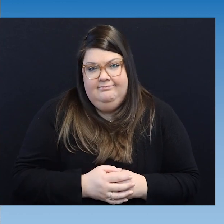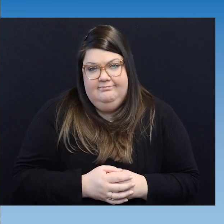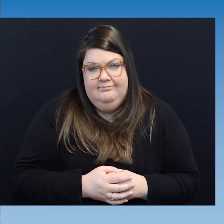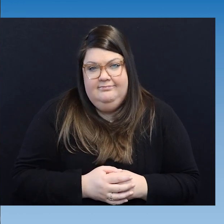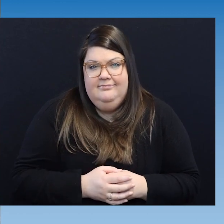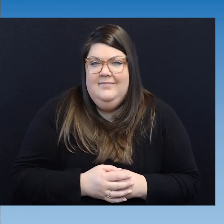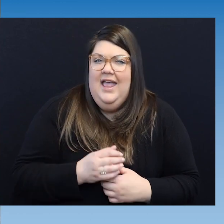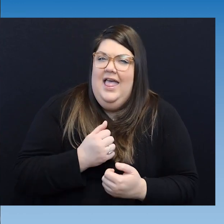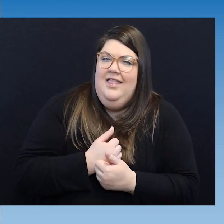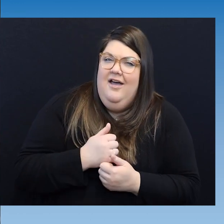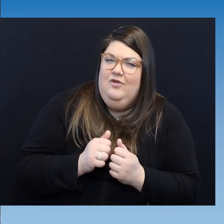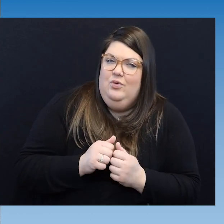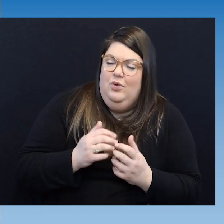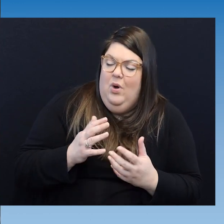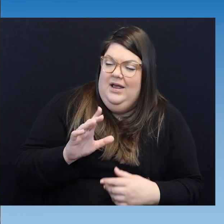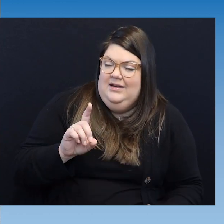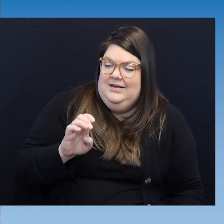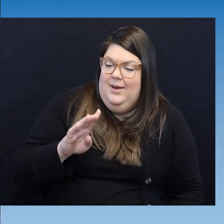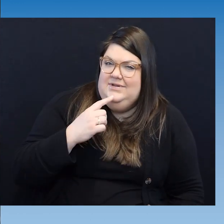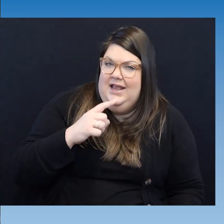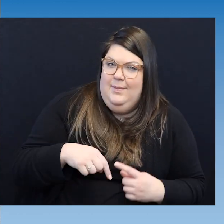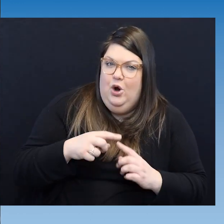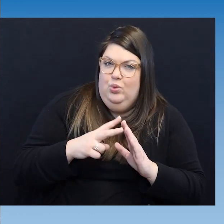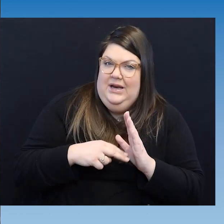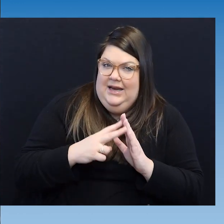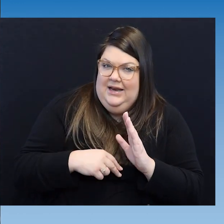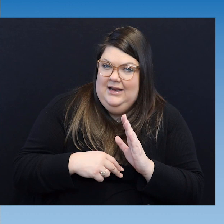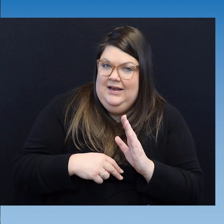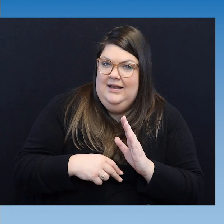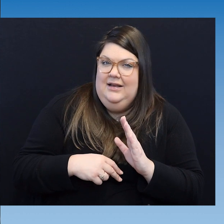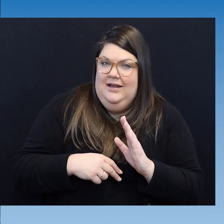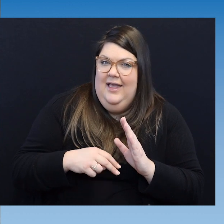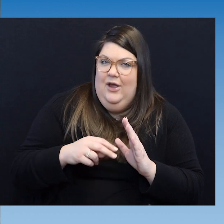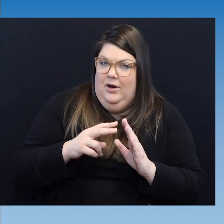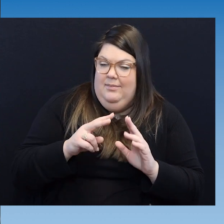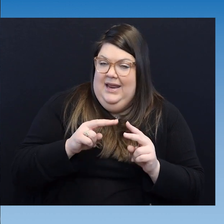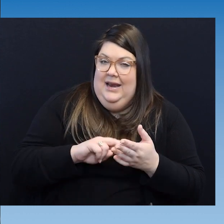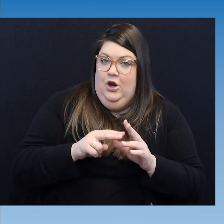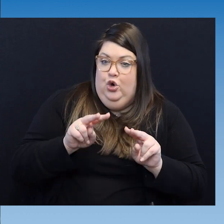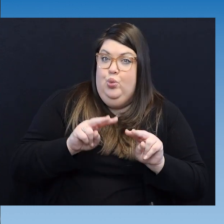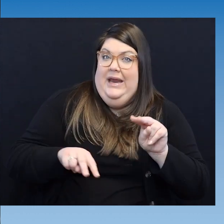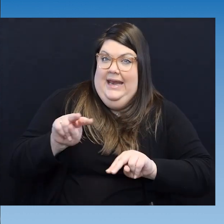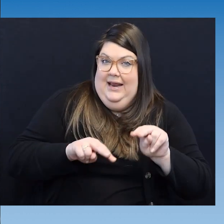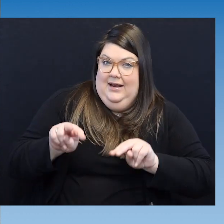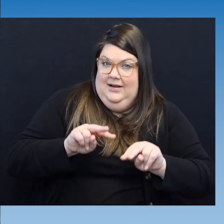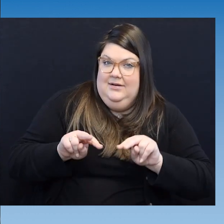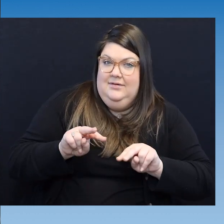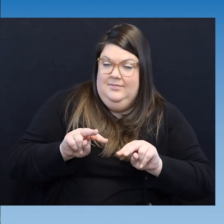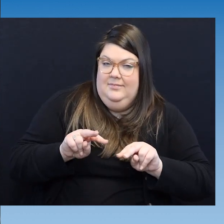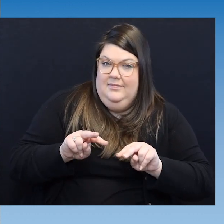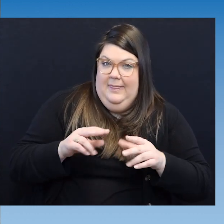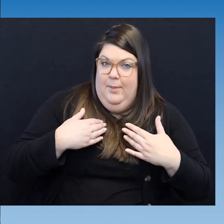what Deb said about reading the patient and reading their body language and not